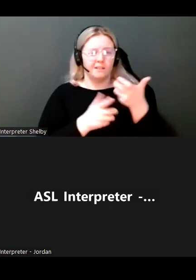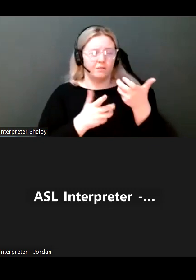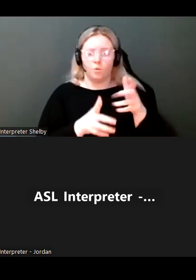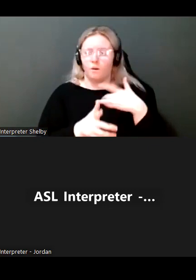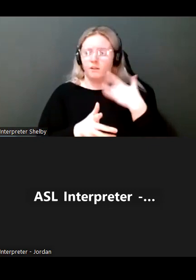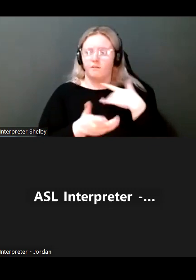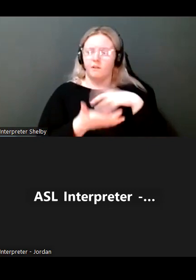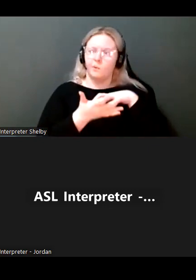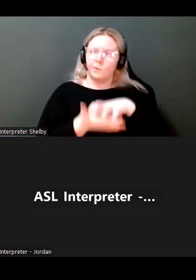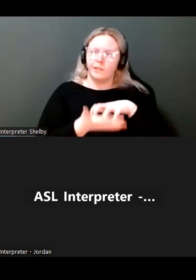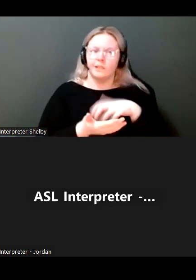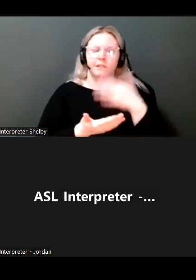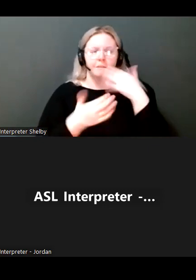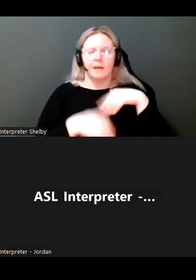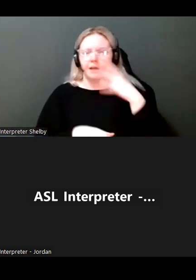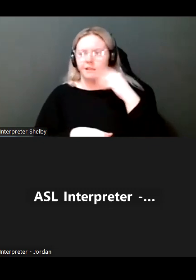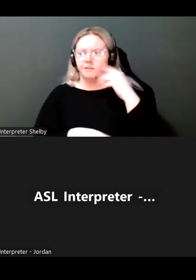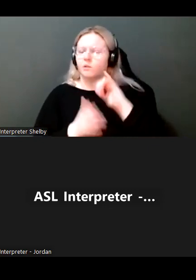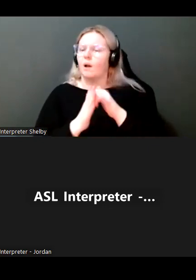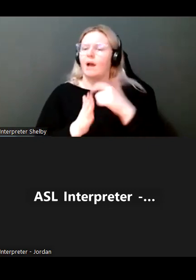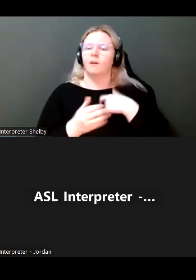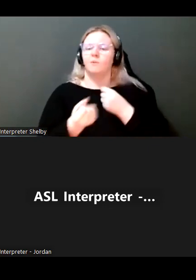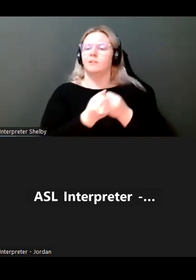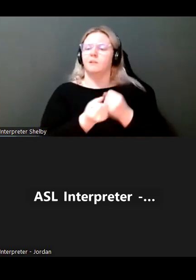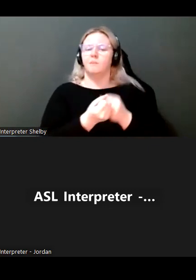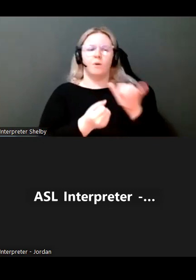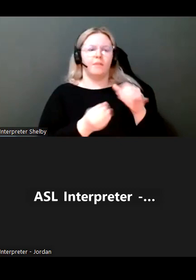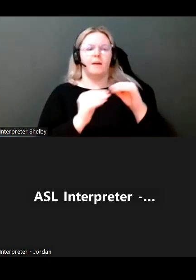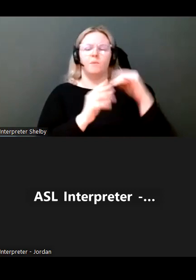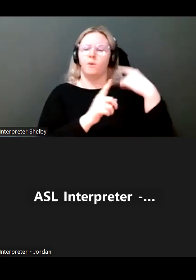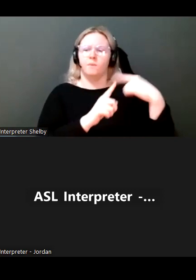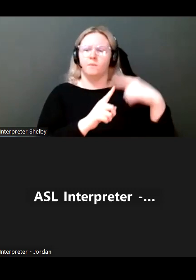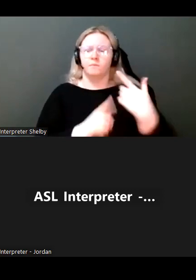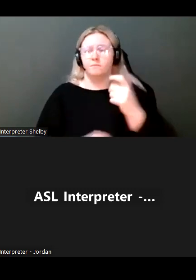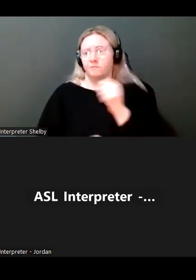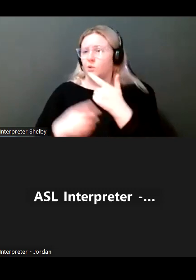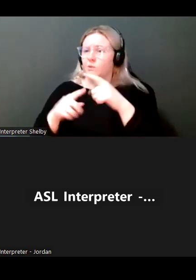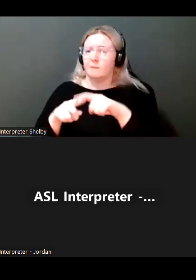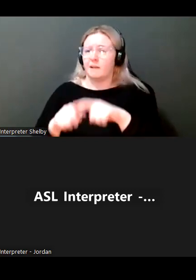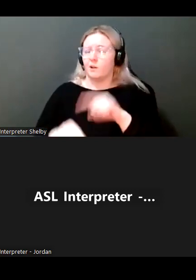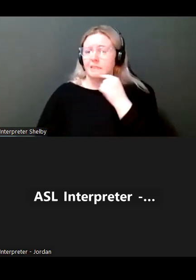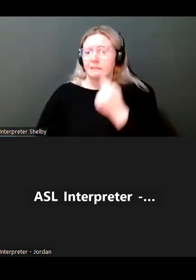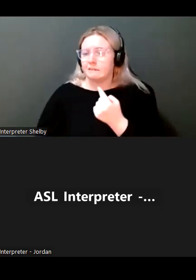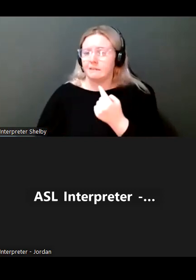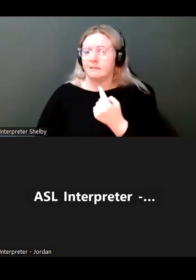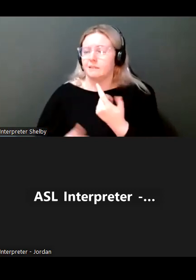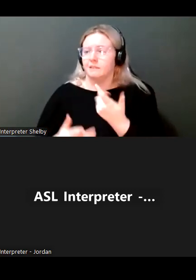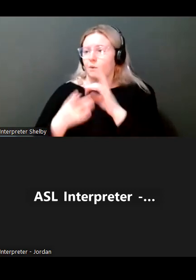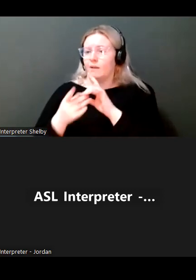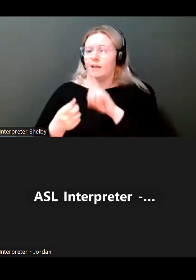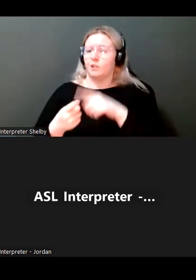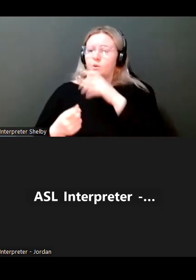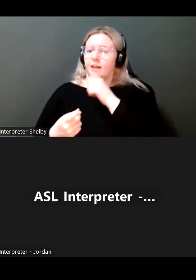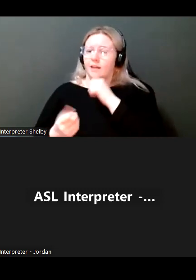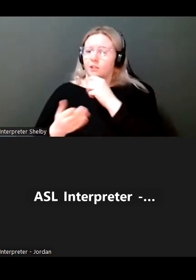Yeah, so I mean, again, depending on the severity of it, it can be part of the normal aging process. Certainly someone could go and